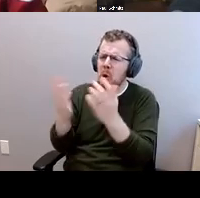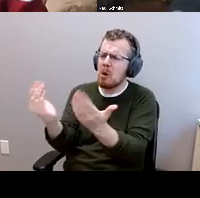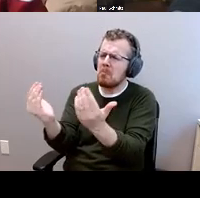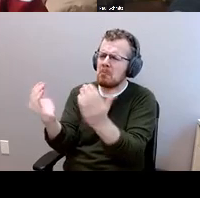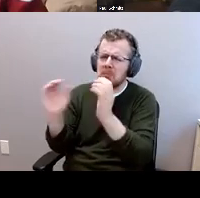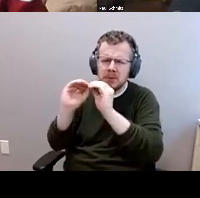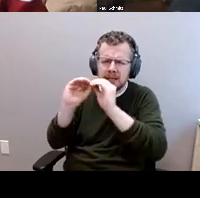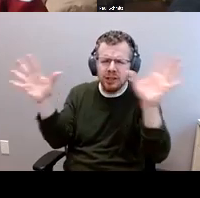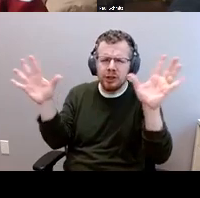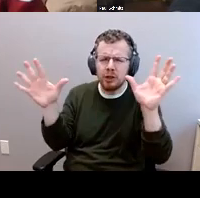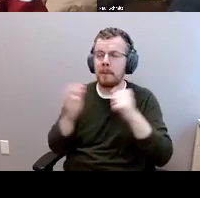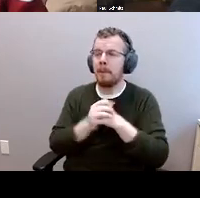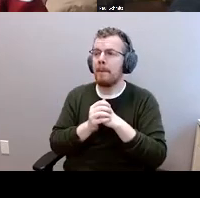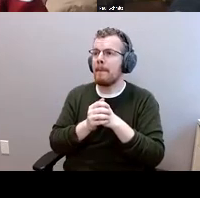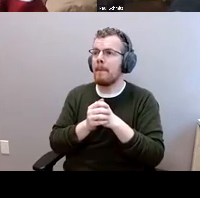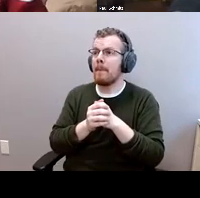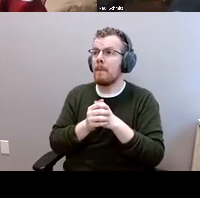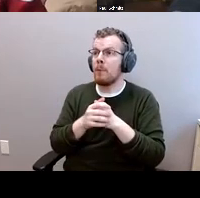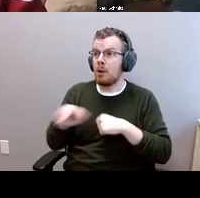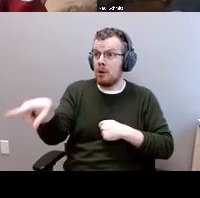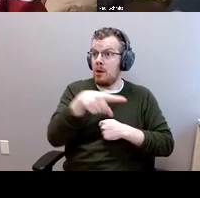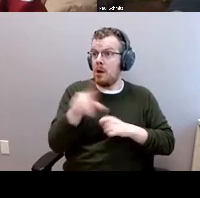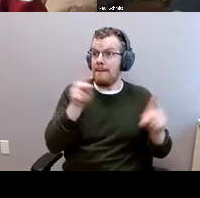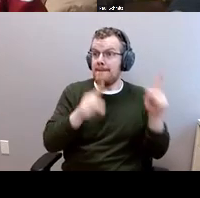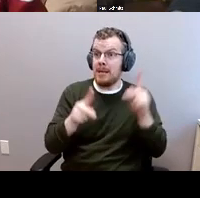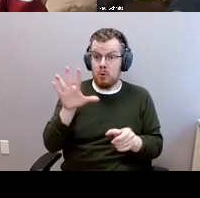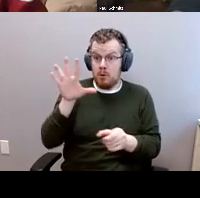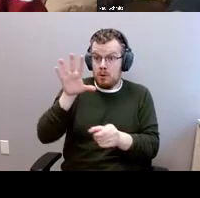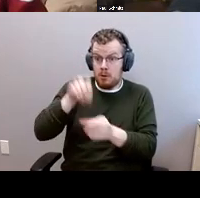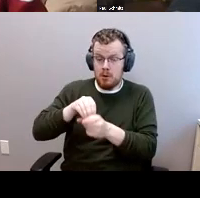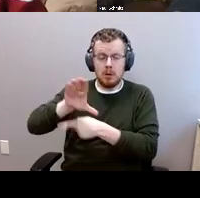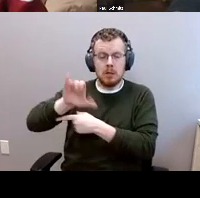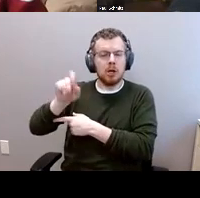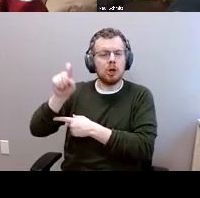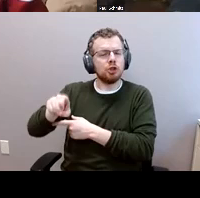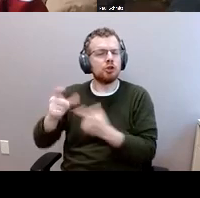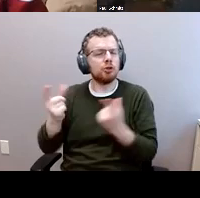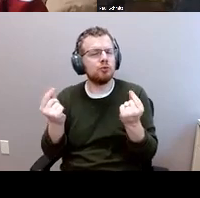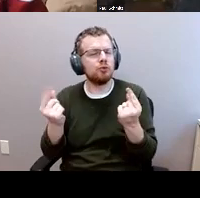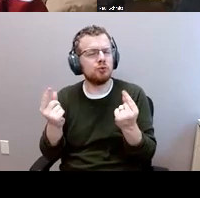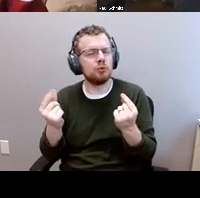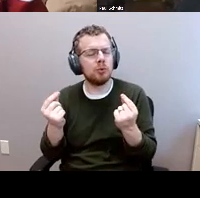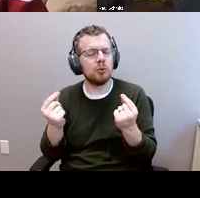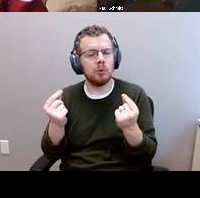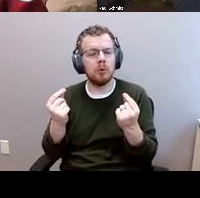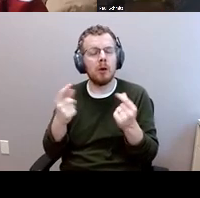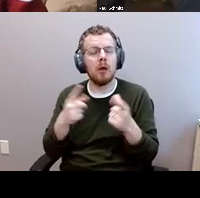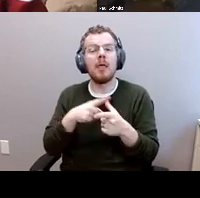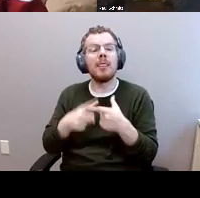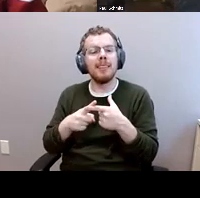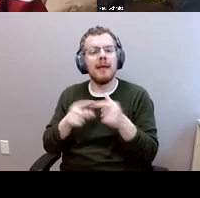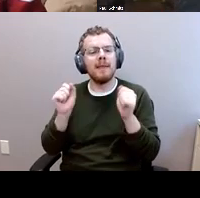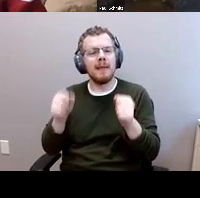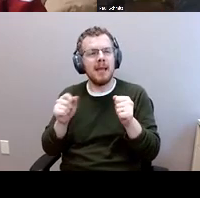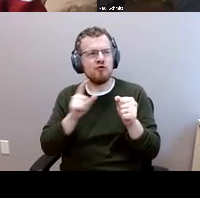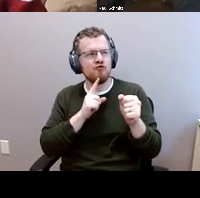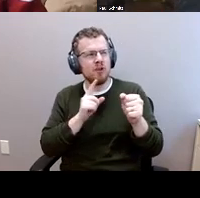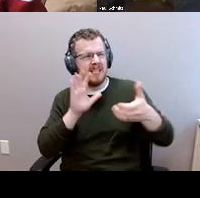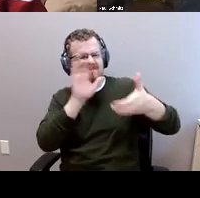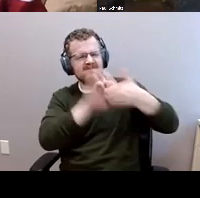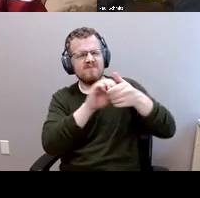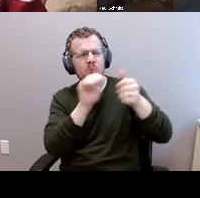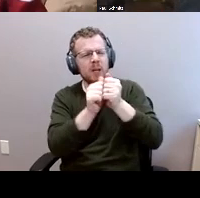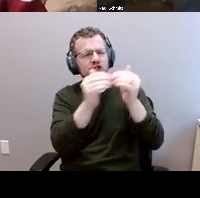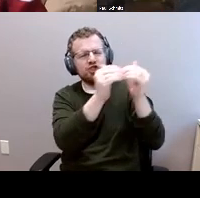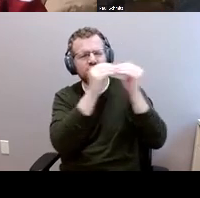would encourage folks working in collective impact to do in terms of connecting with the broader justice ecosystem. So